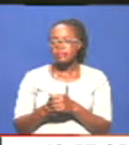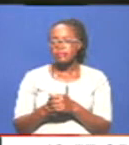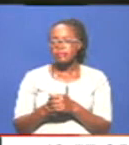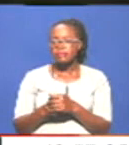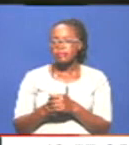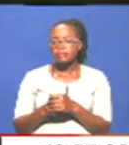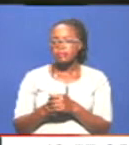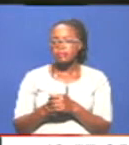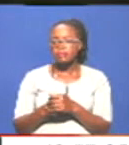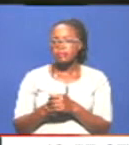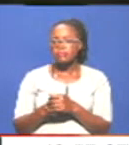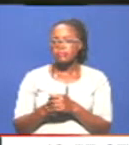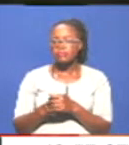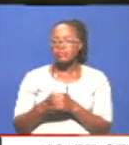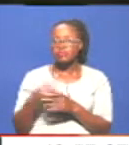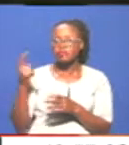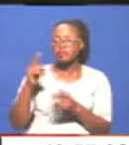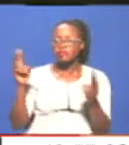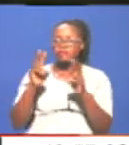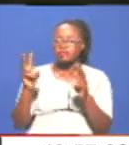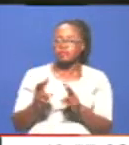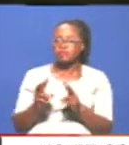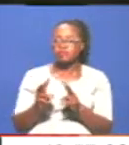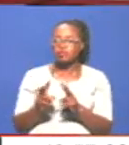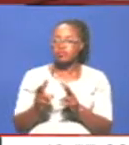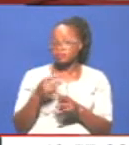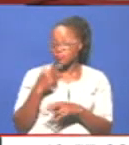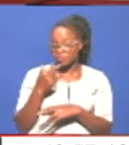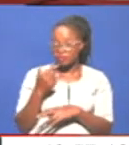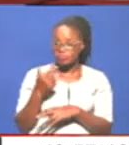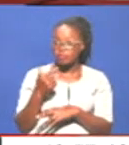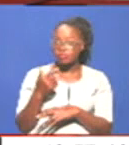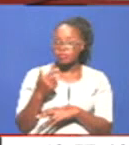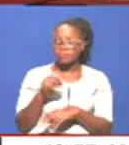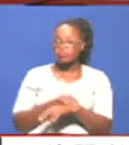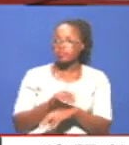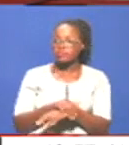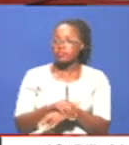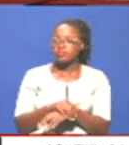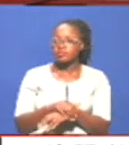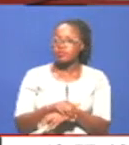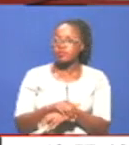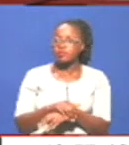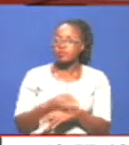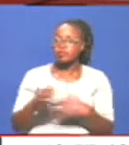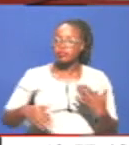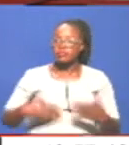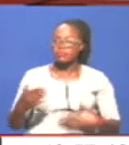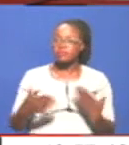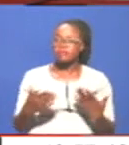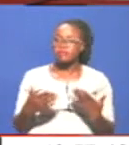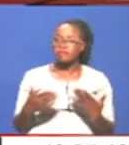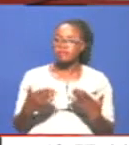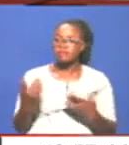For my first international tournament, I would actually say that it was quite good, and I'm happy that I won